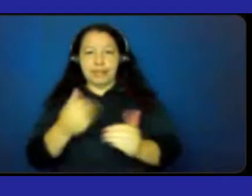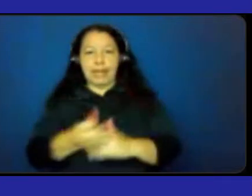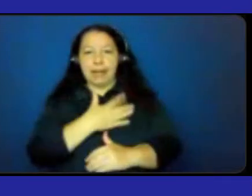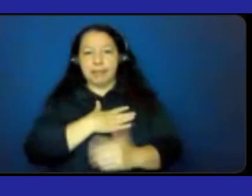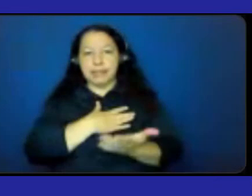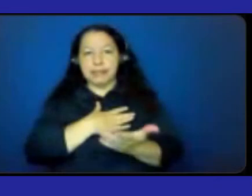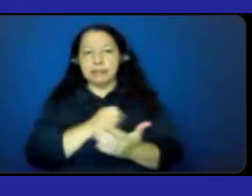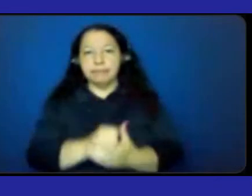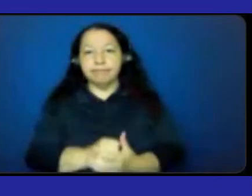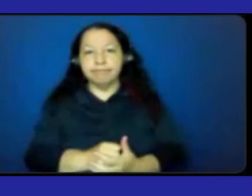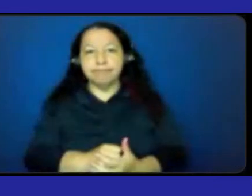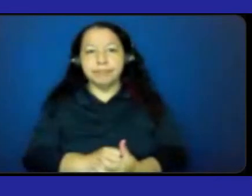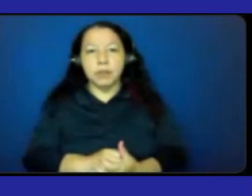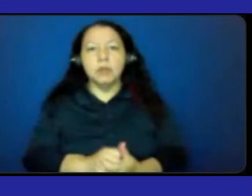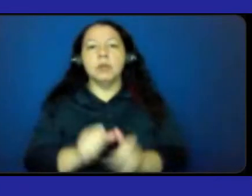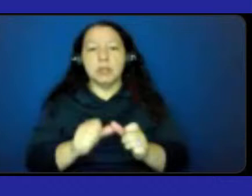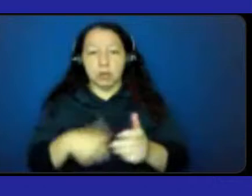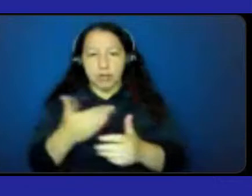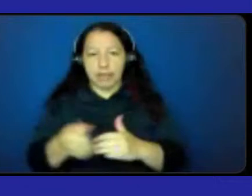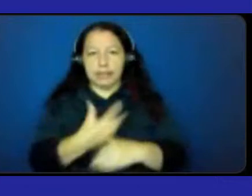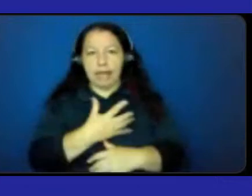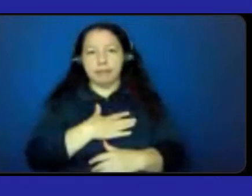Continue. Next slide.